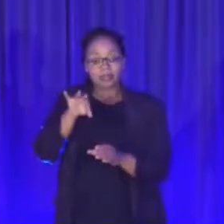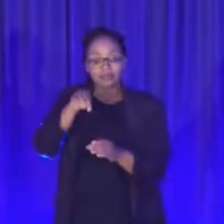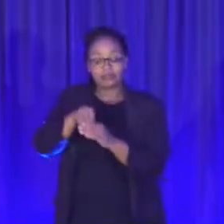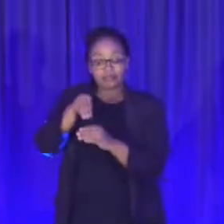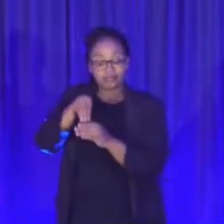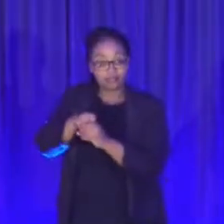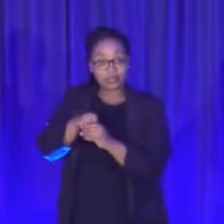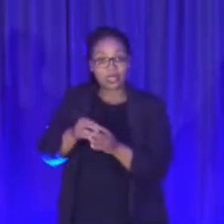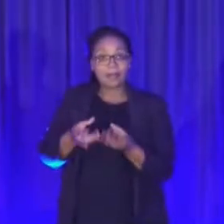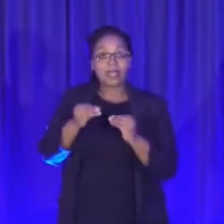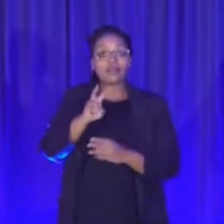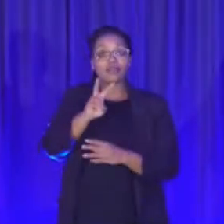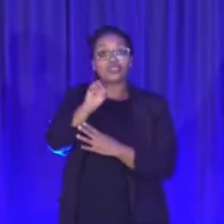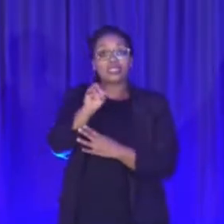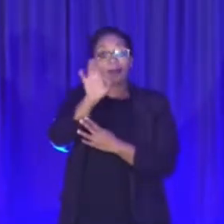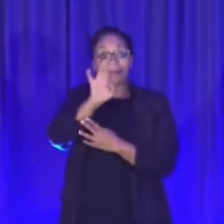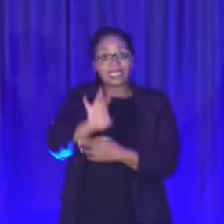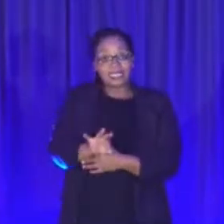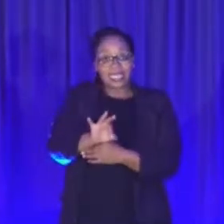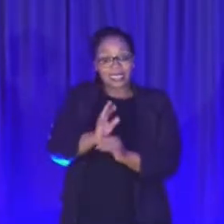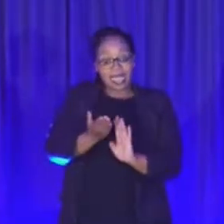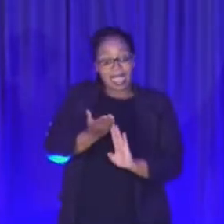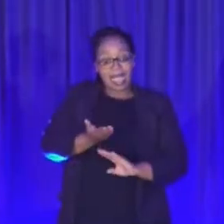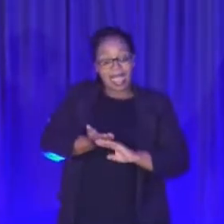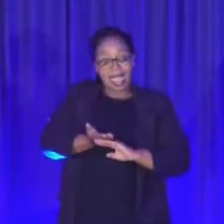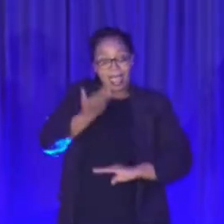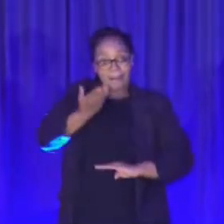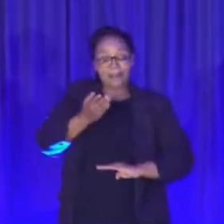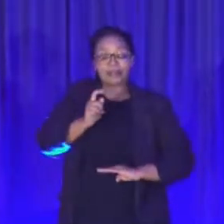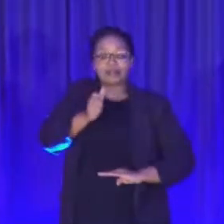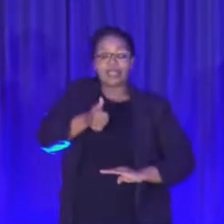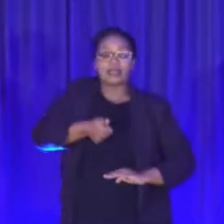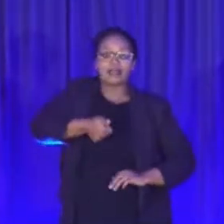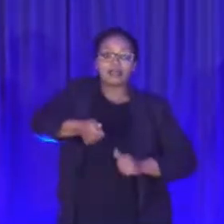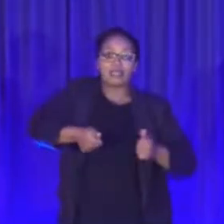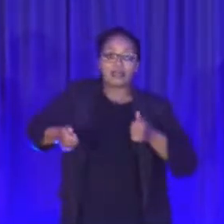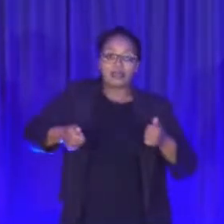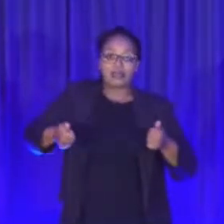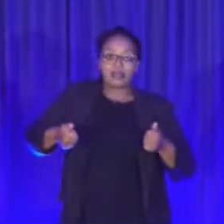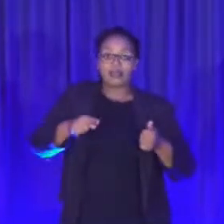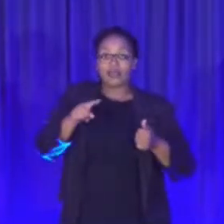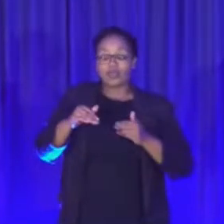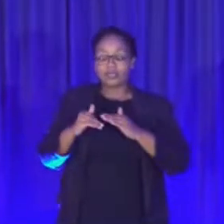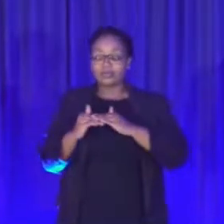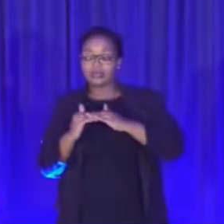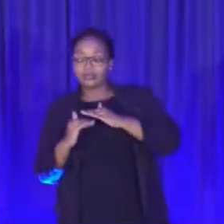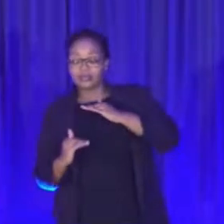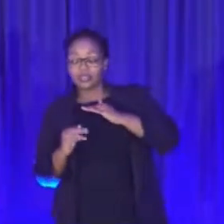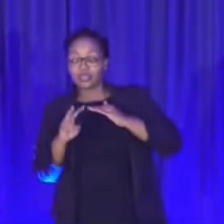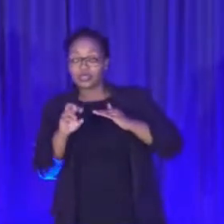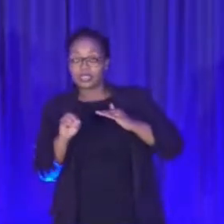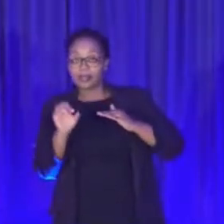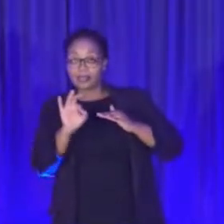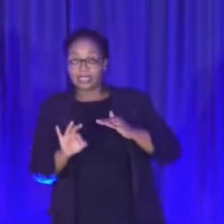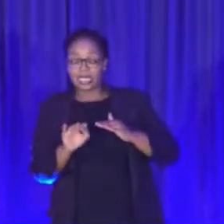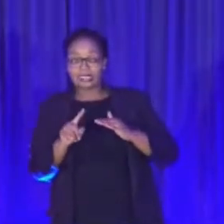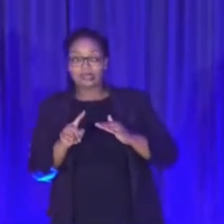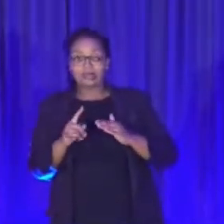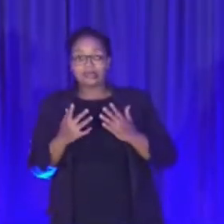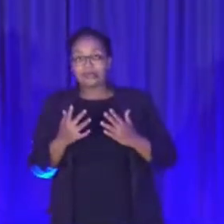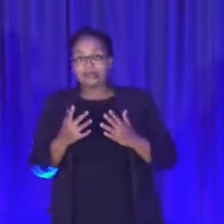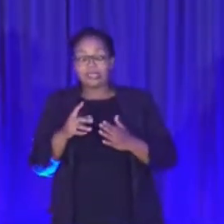reimbursed. Those failing this legal threshold have their deposits